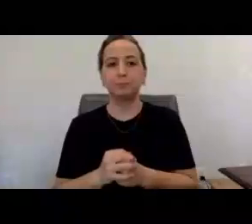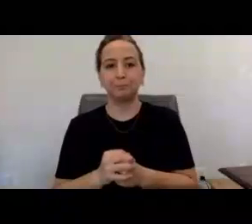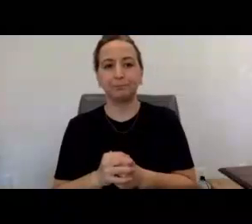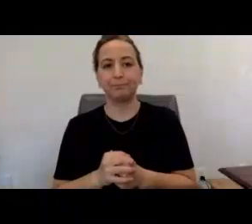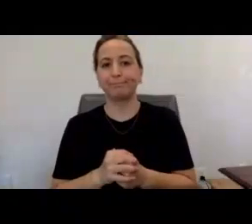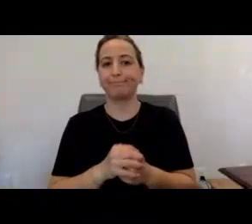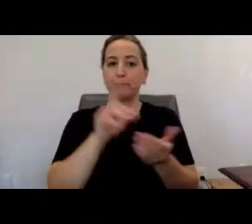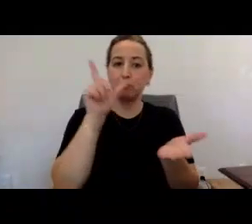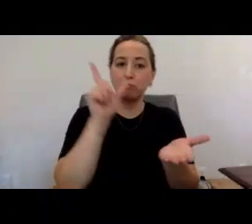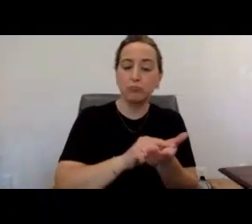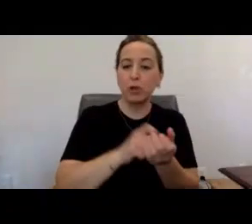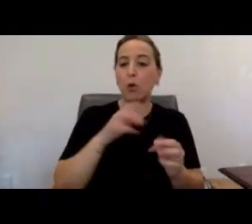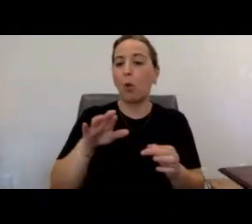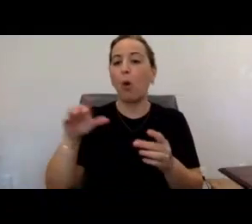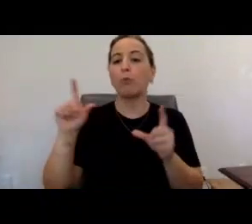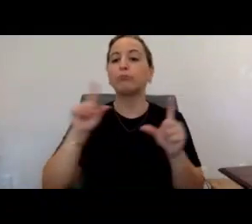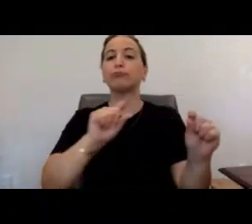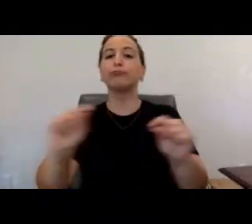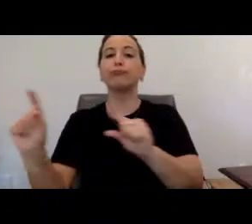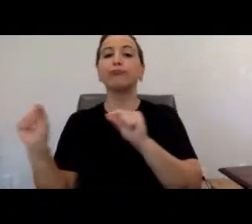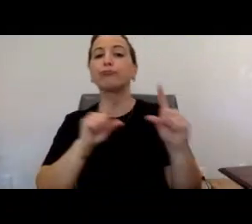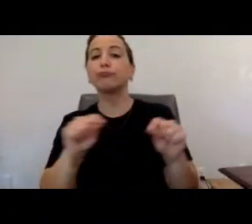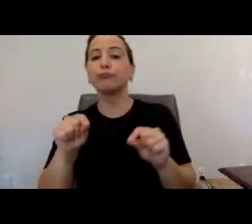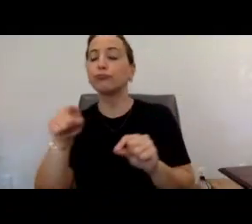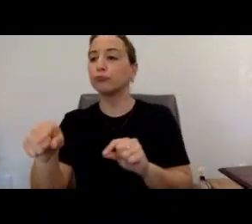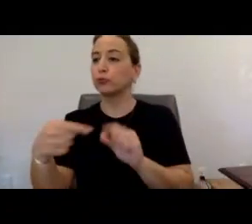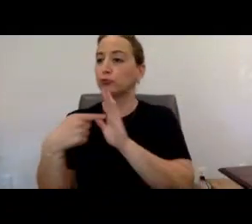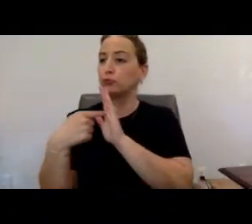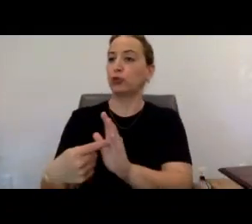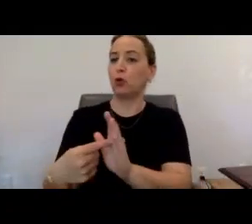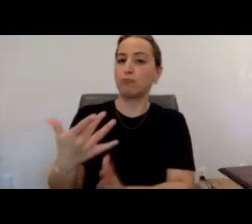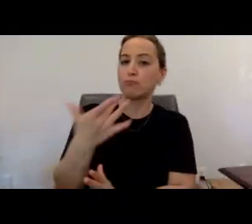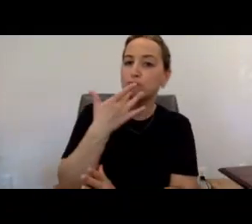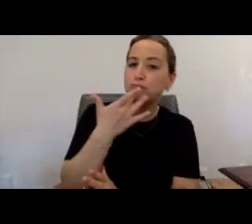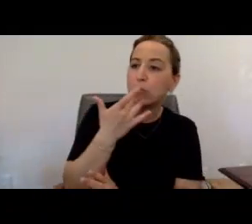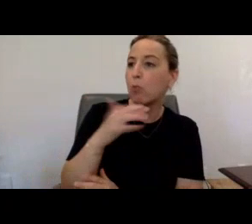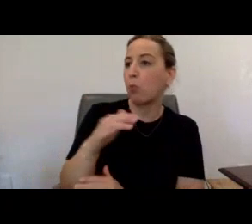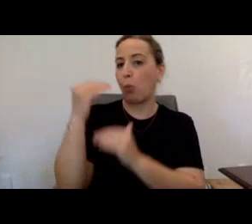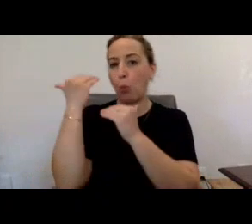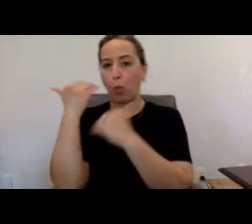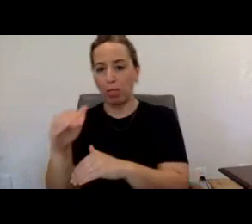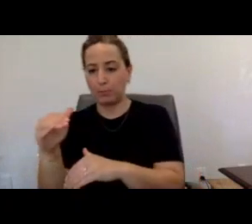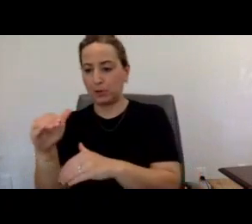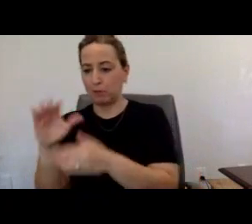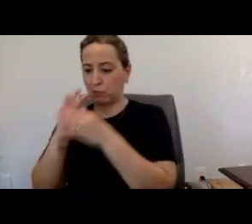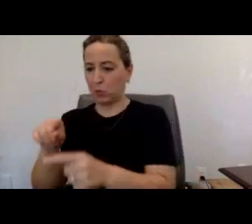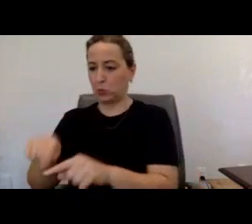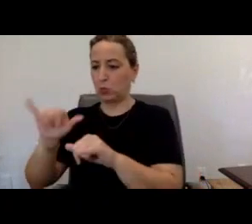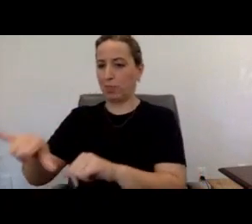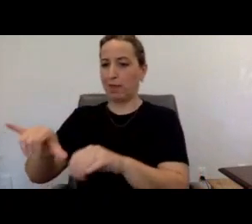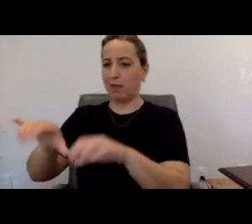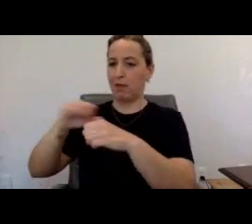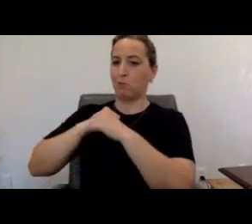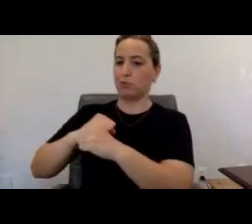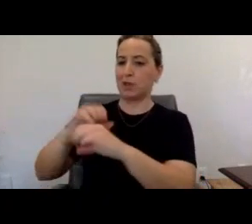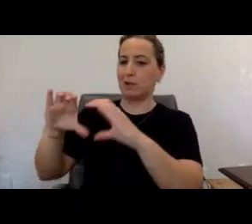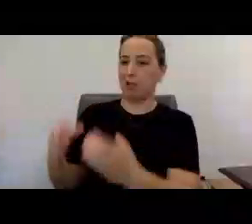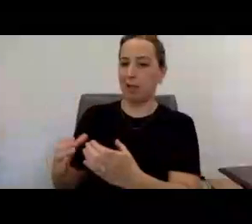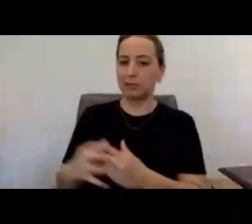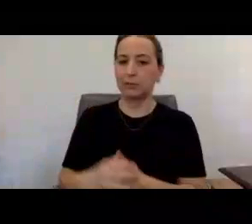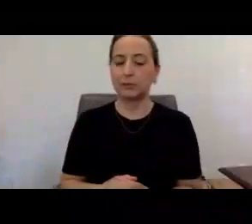or circulating statements indicating a preference or a limitation related to a protected class. So examples you can see